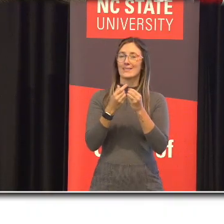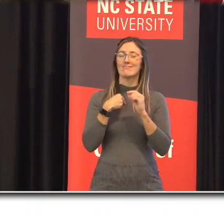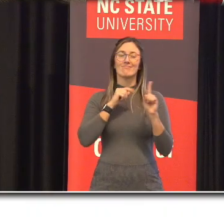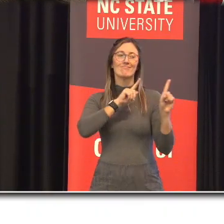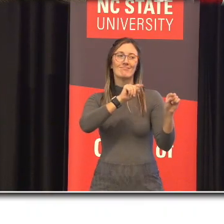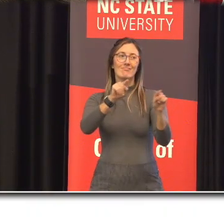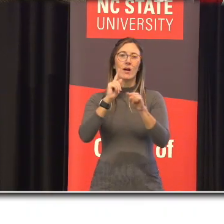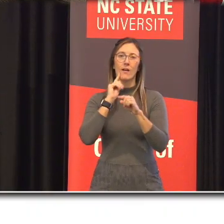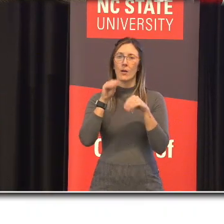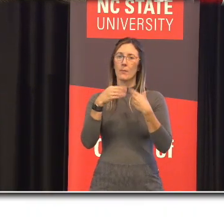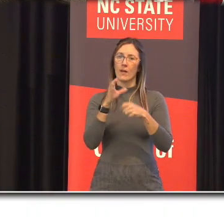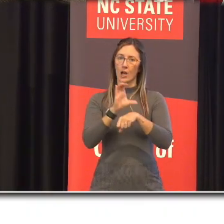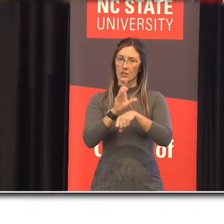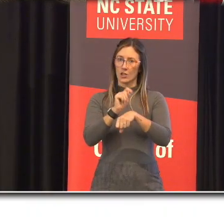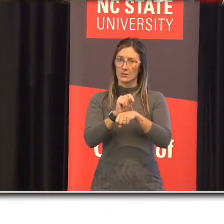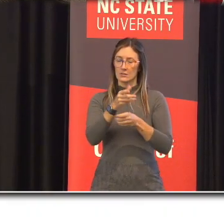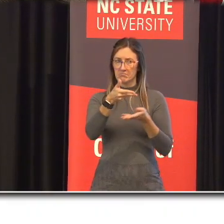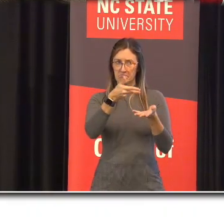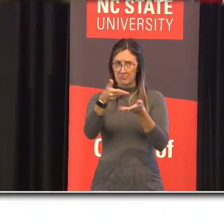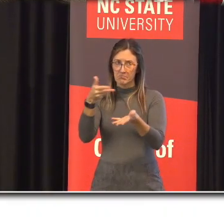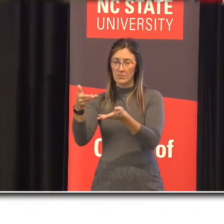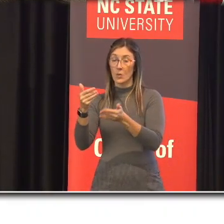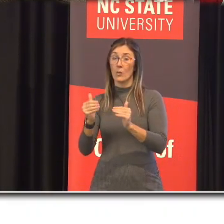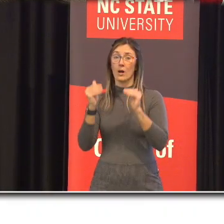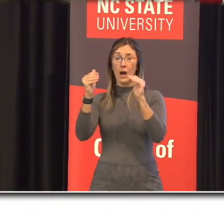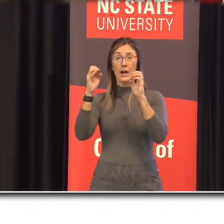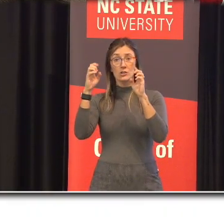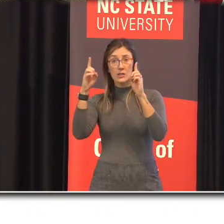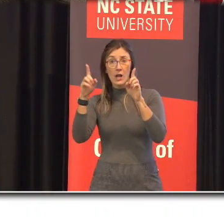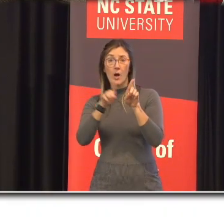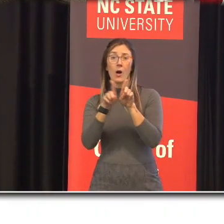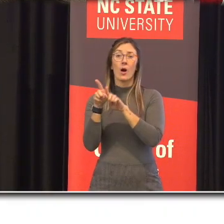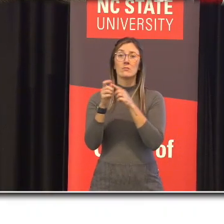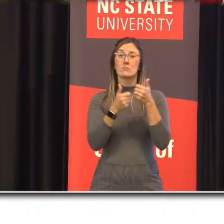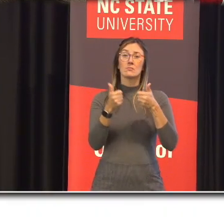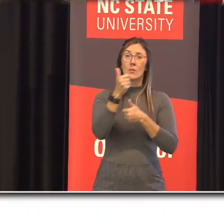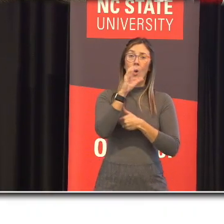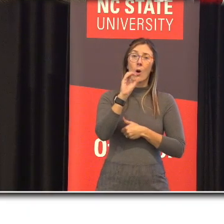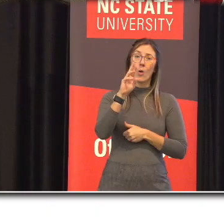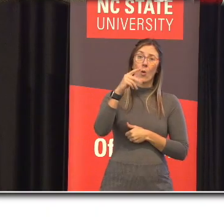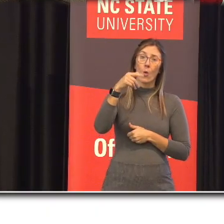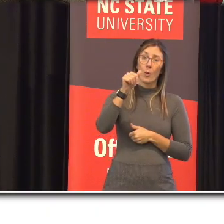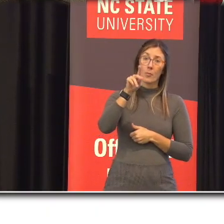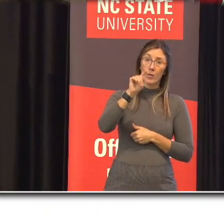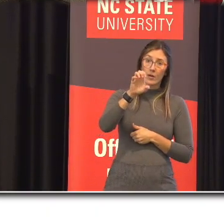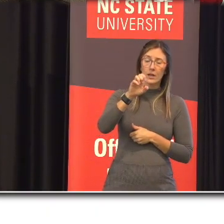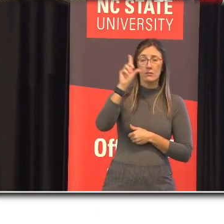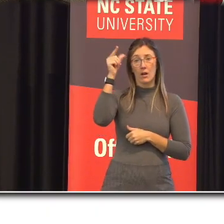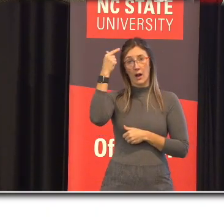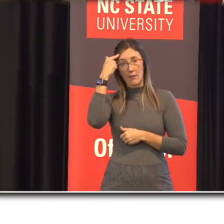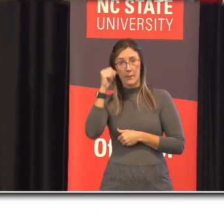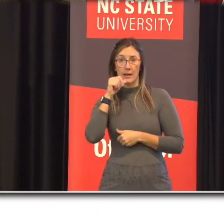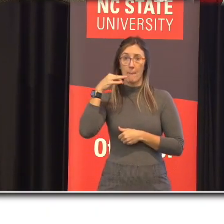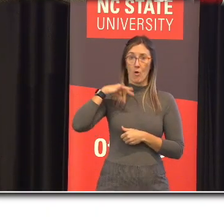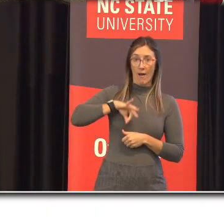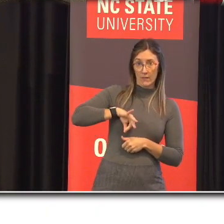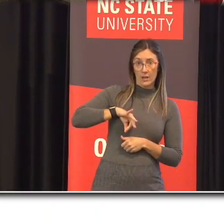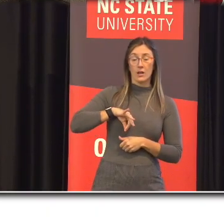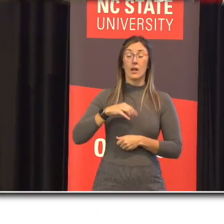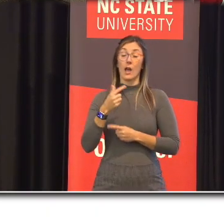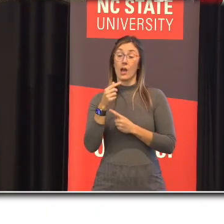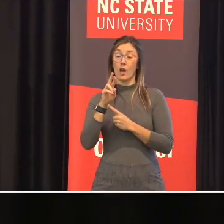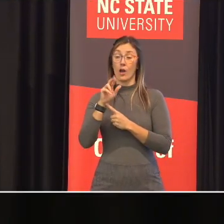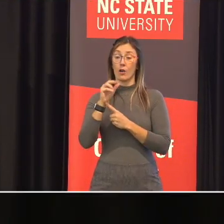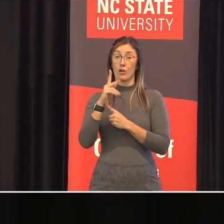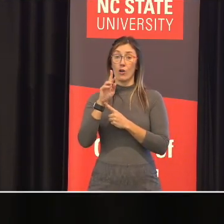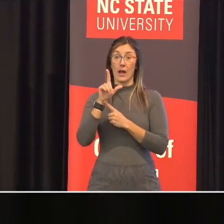I consult in higher ed, but I also consult in corporate, in government, in nonprofit, and we are a global company at Grackle Docs, so I